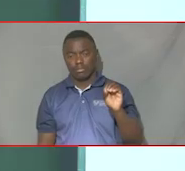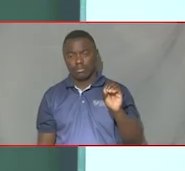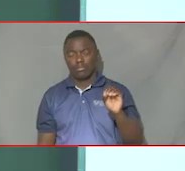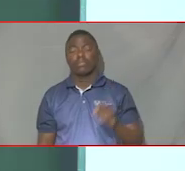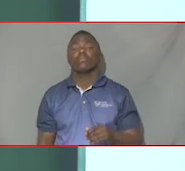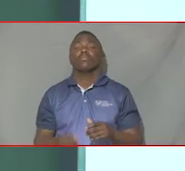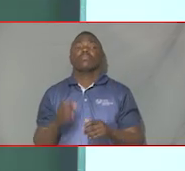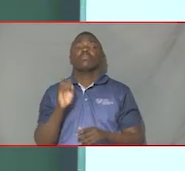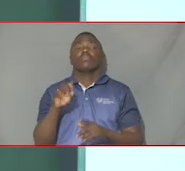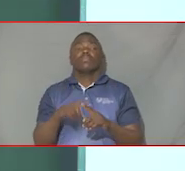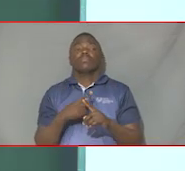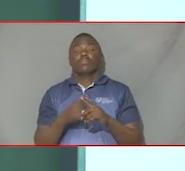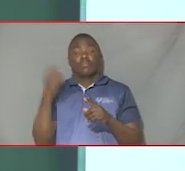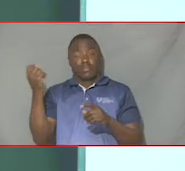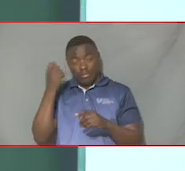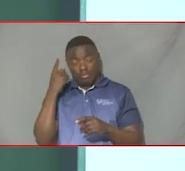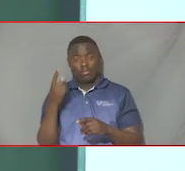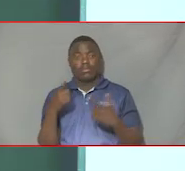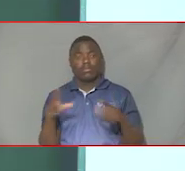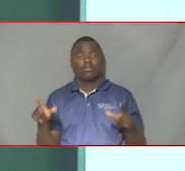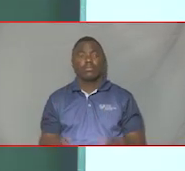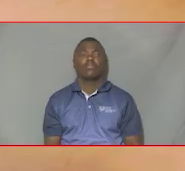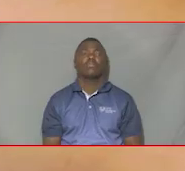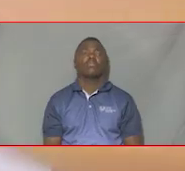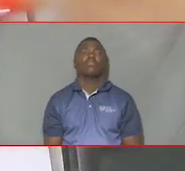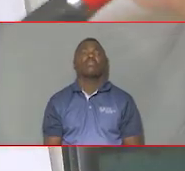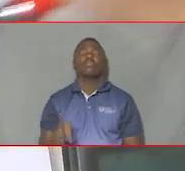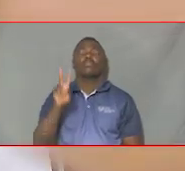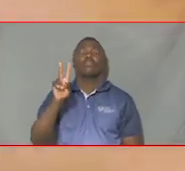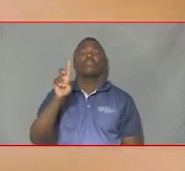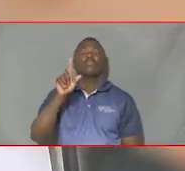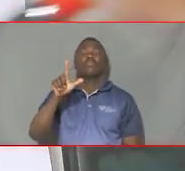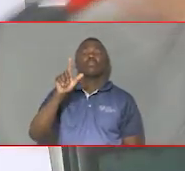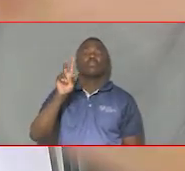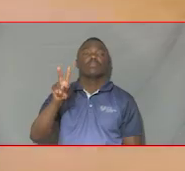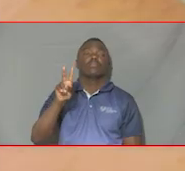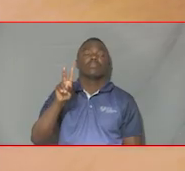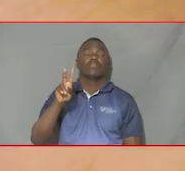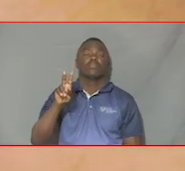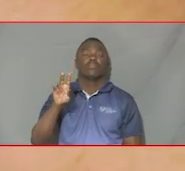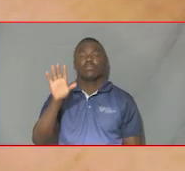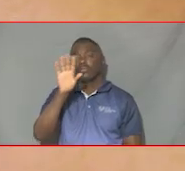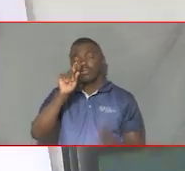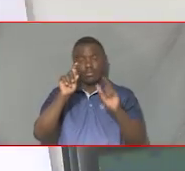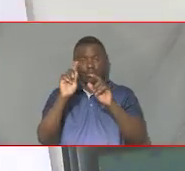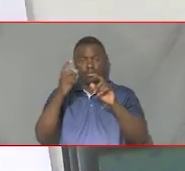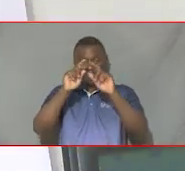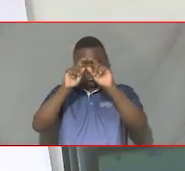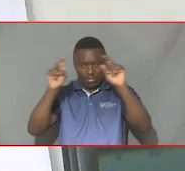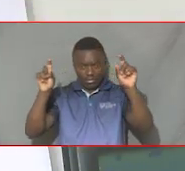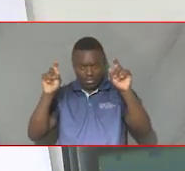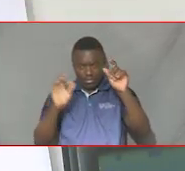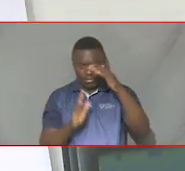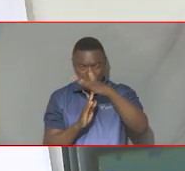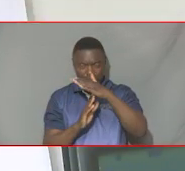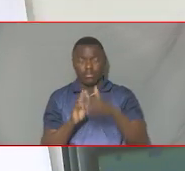a value, for example, of 72, 72 lies within the range. Do you see that? The